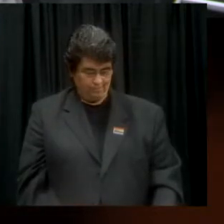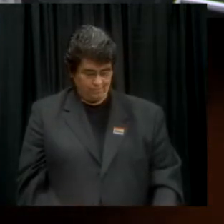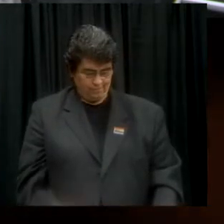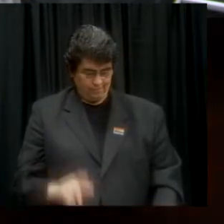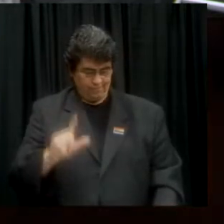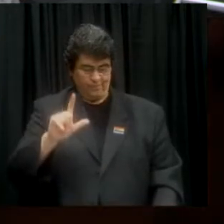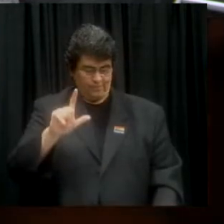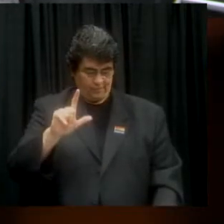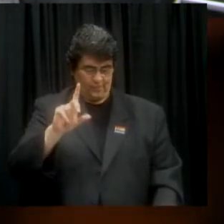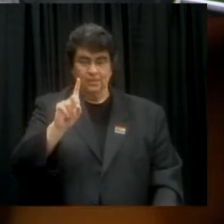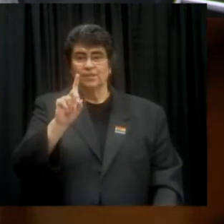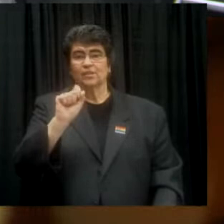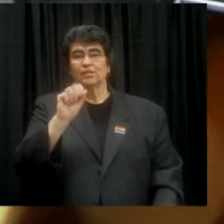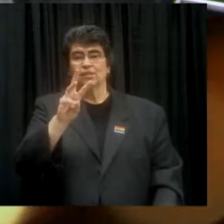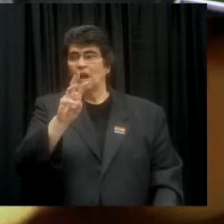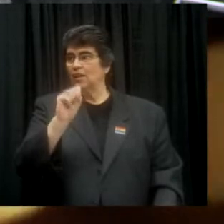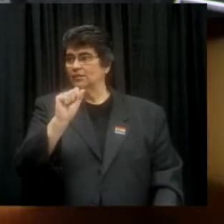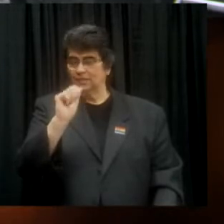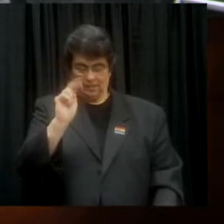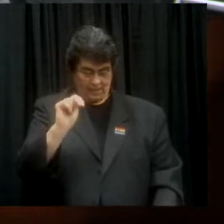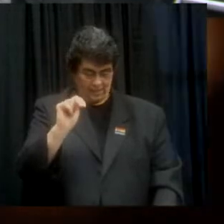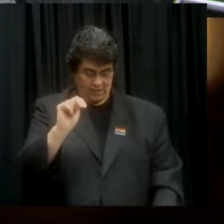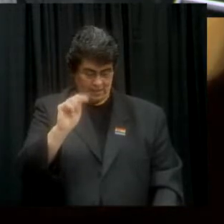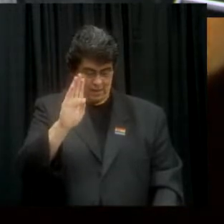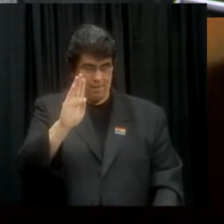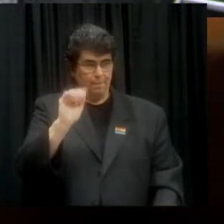Dawson Baffery.